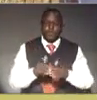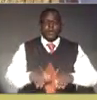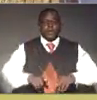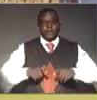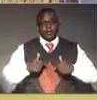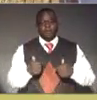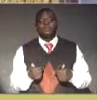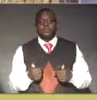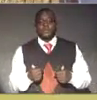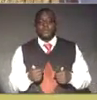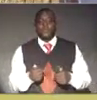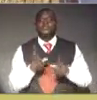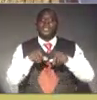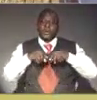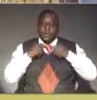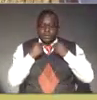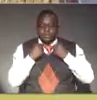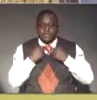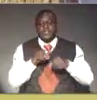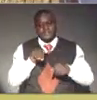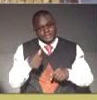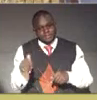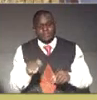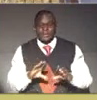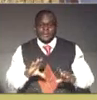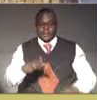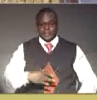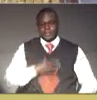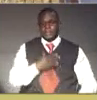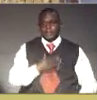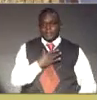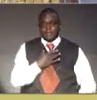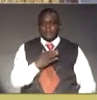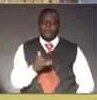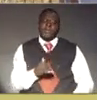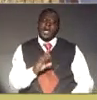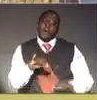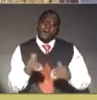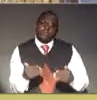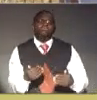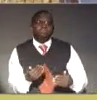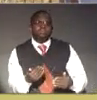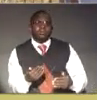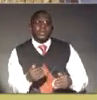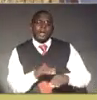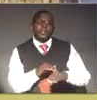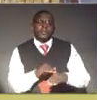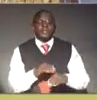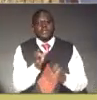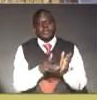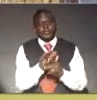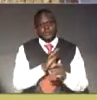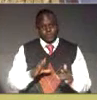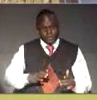was the host. They were the guests. How about the washing of Jesus